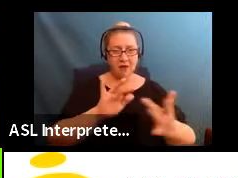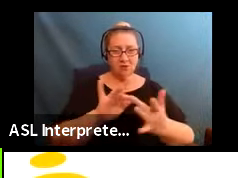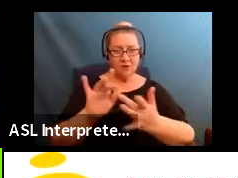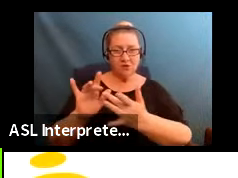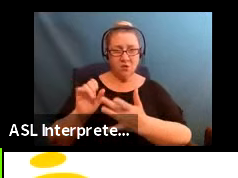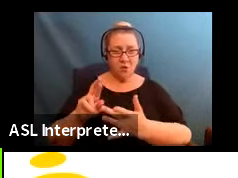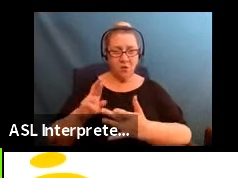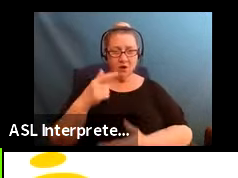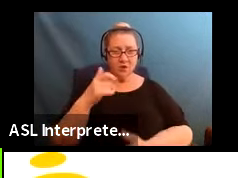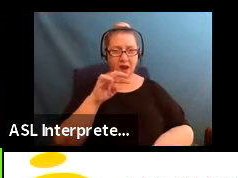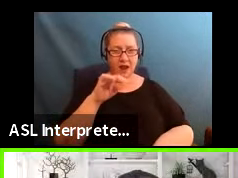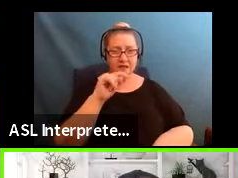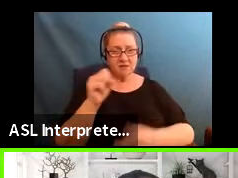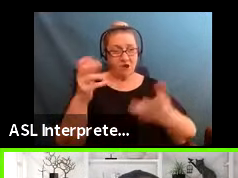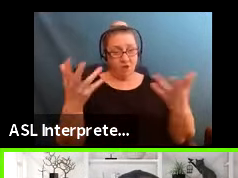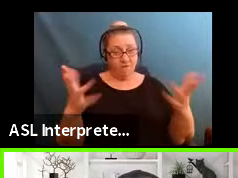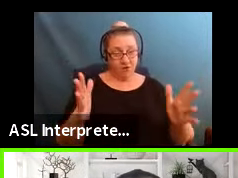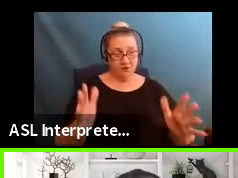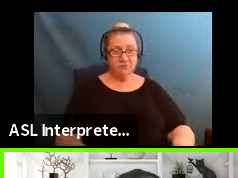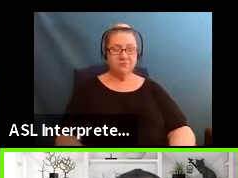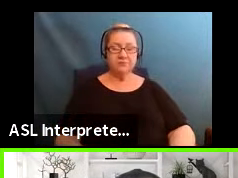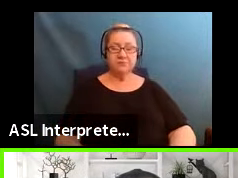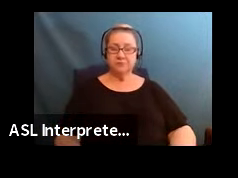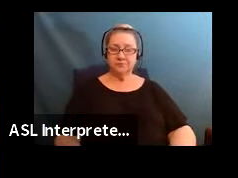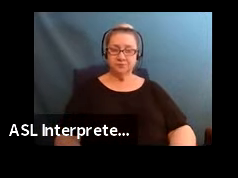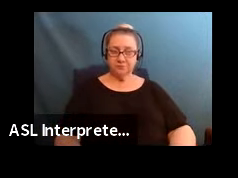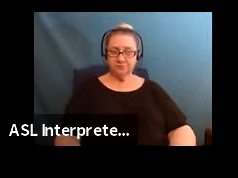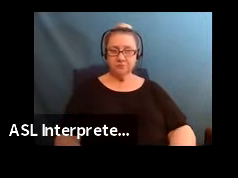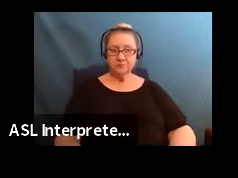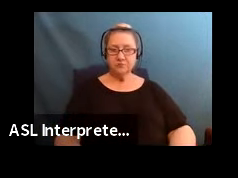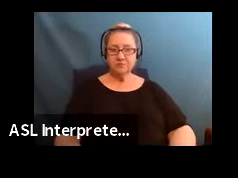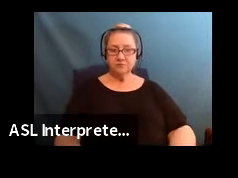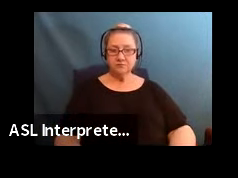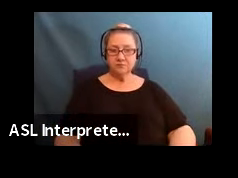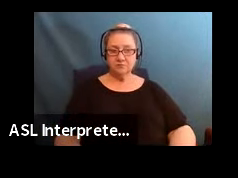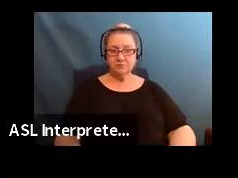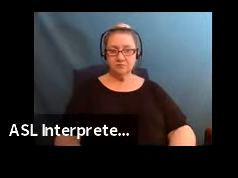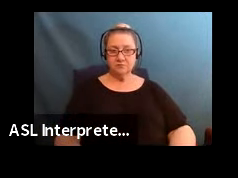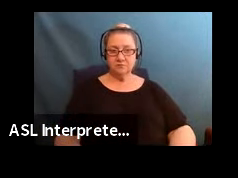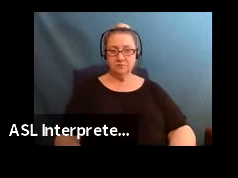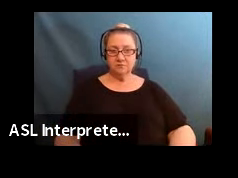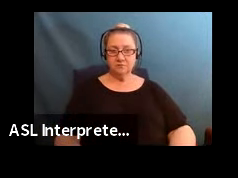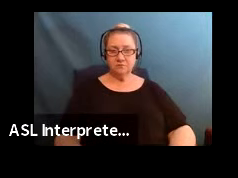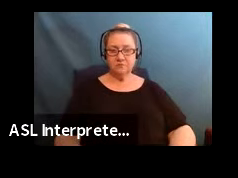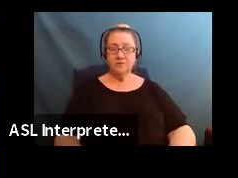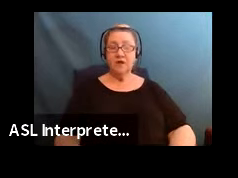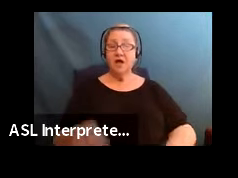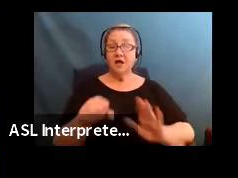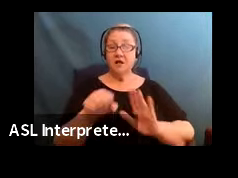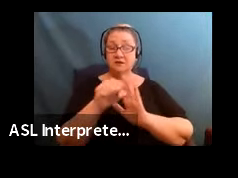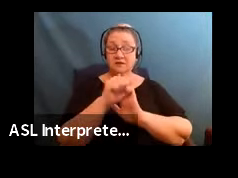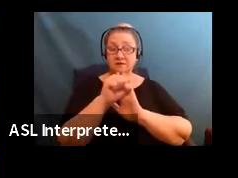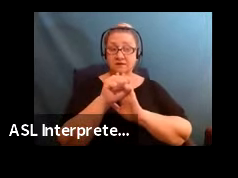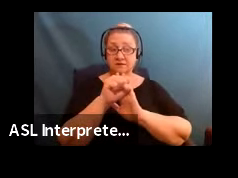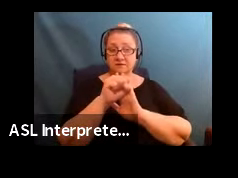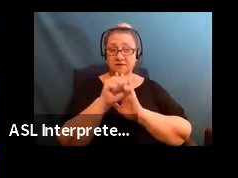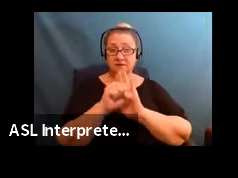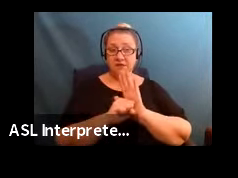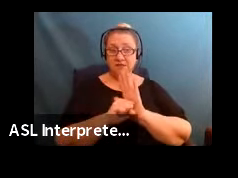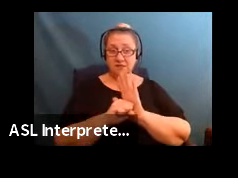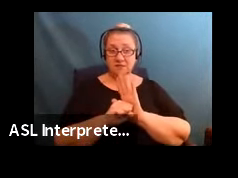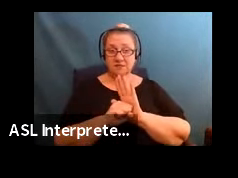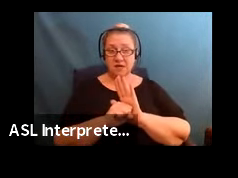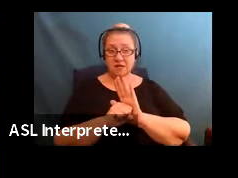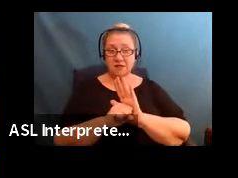this? So I can tell you that the state is from the funding